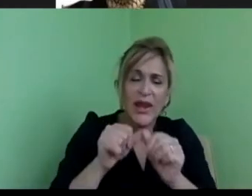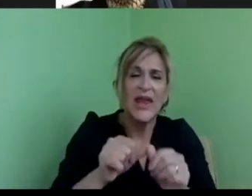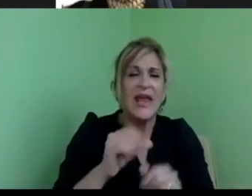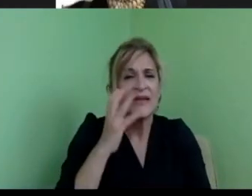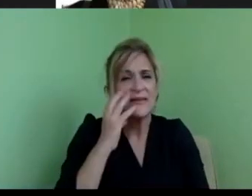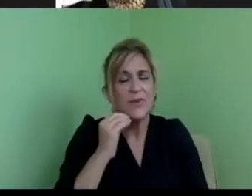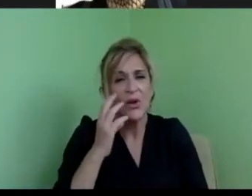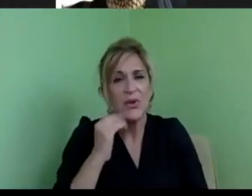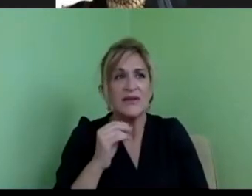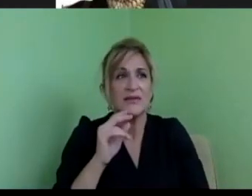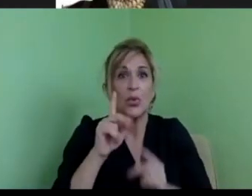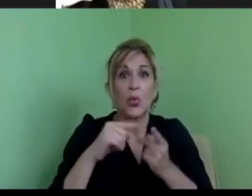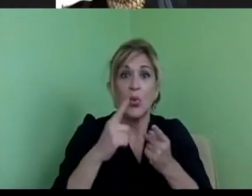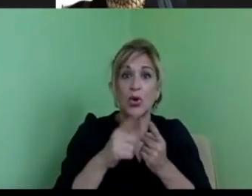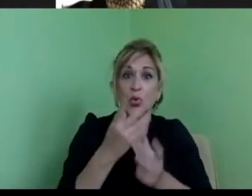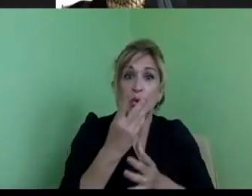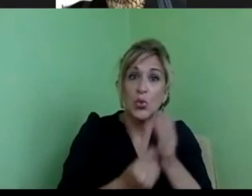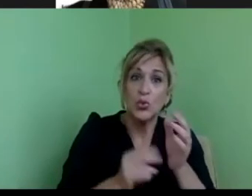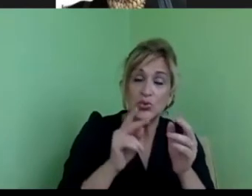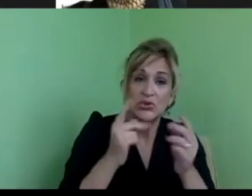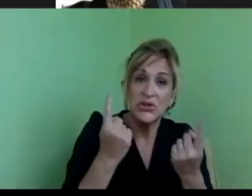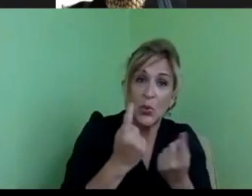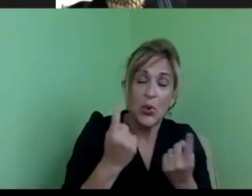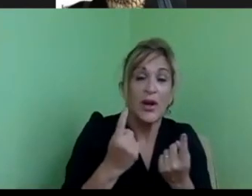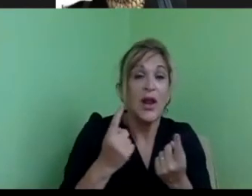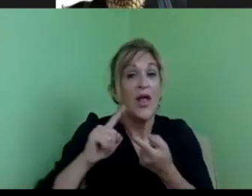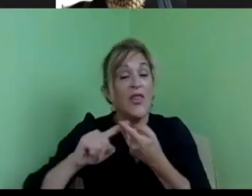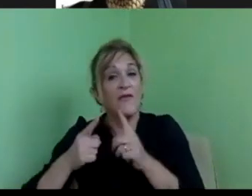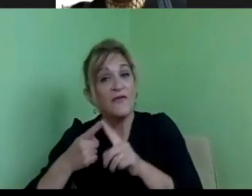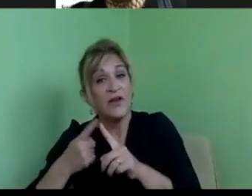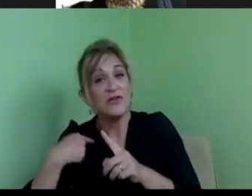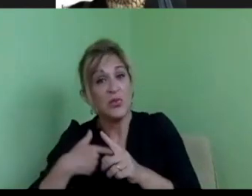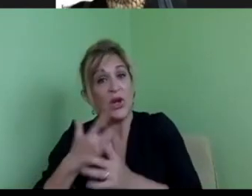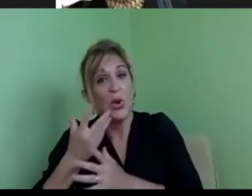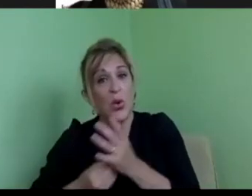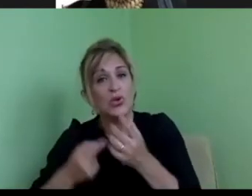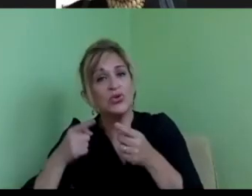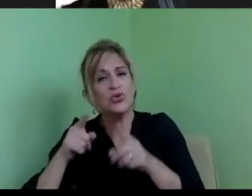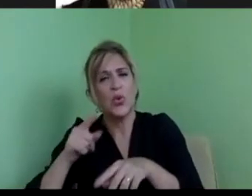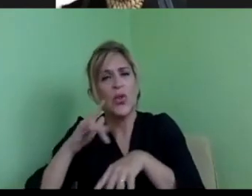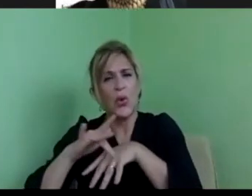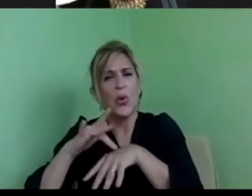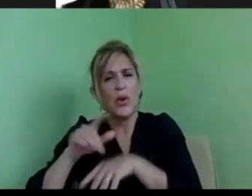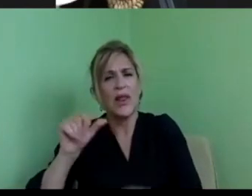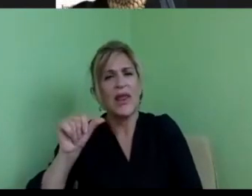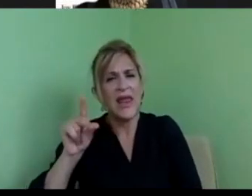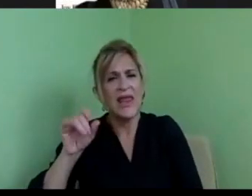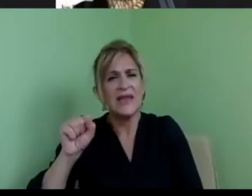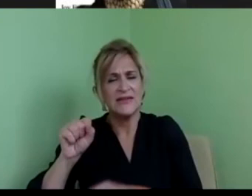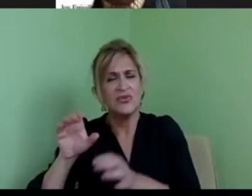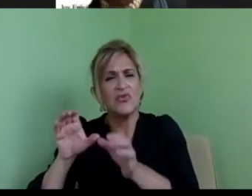friends that we lost during the early days of the aids crisis we're still losing them now